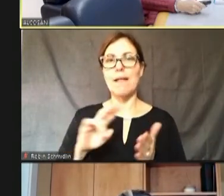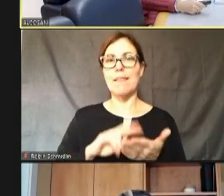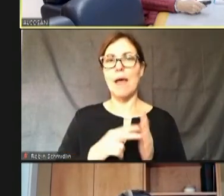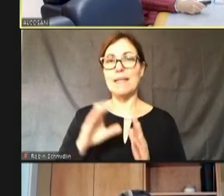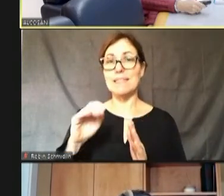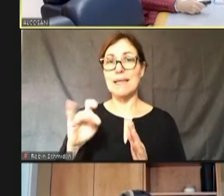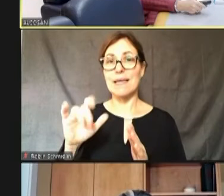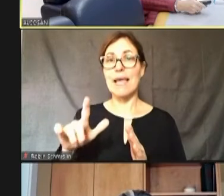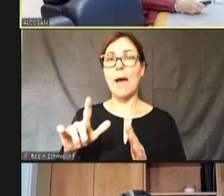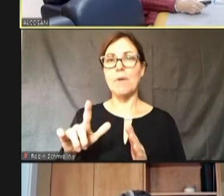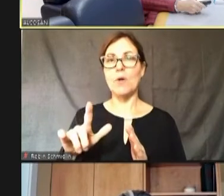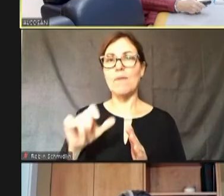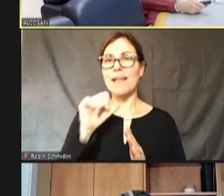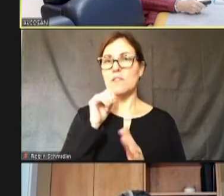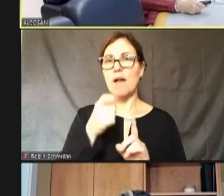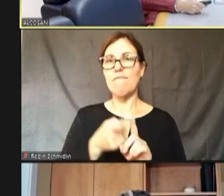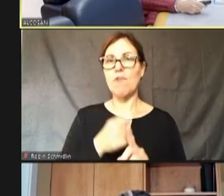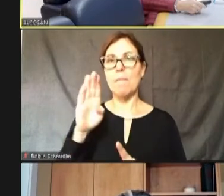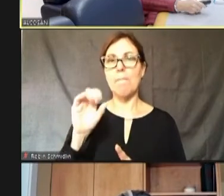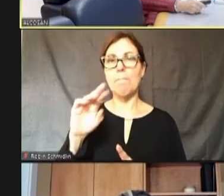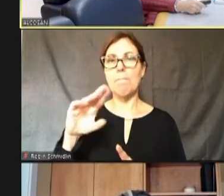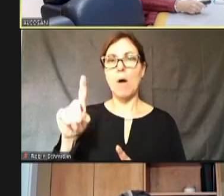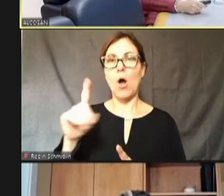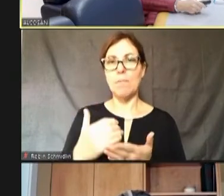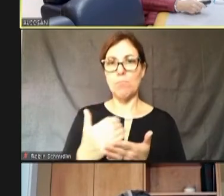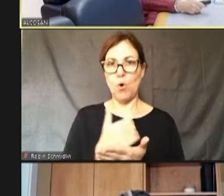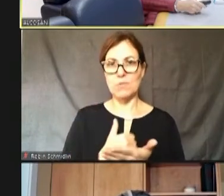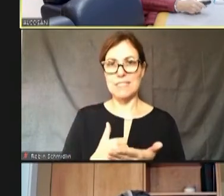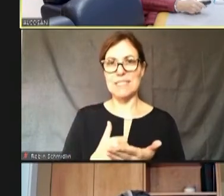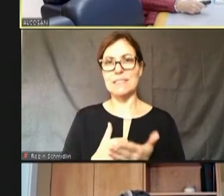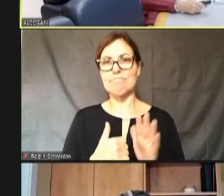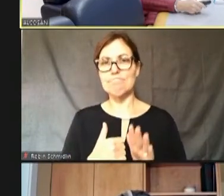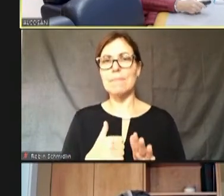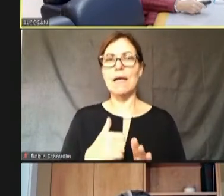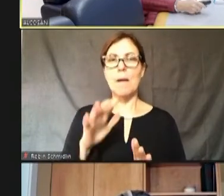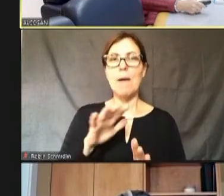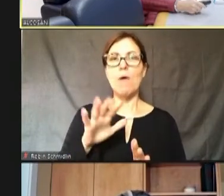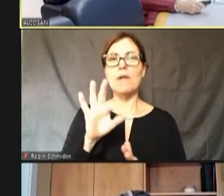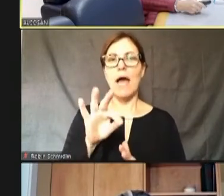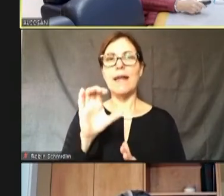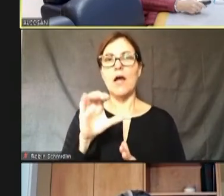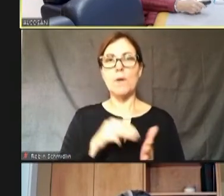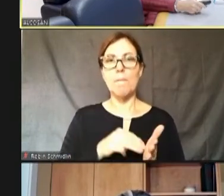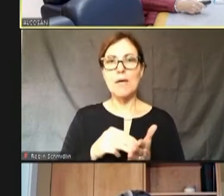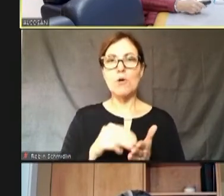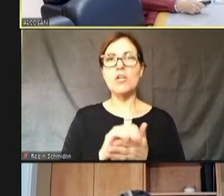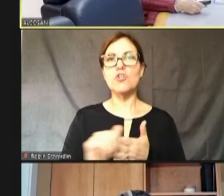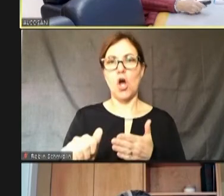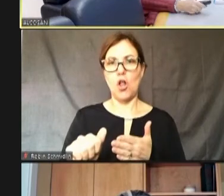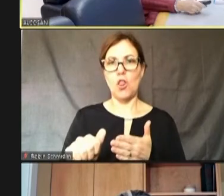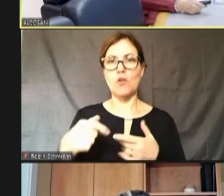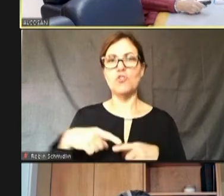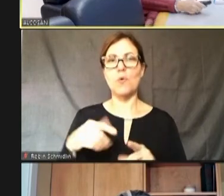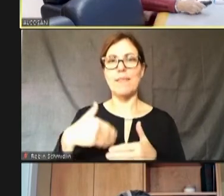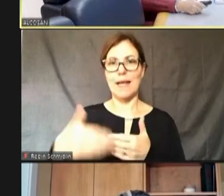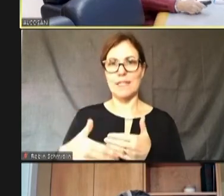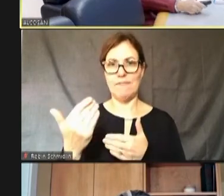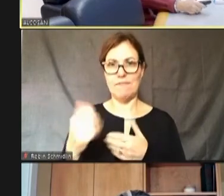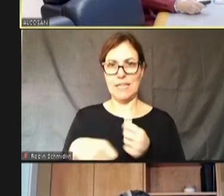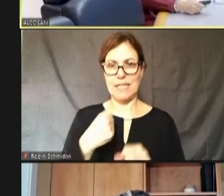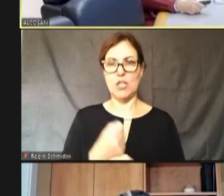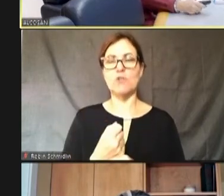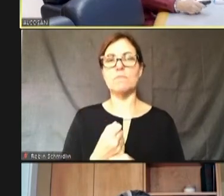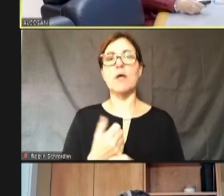funded with bond proceeds to the tune of about $900 million within the next 15 years. So we do have some